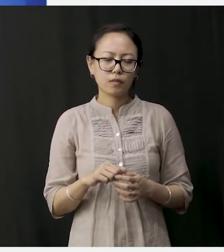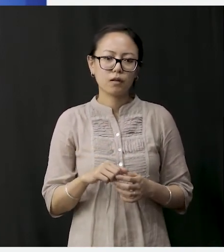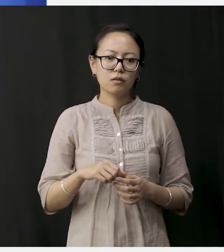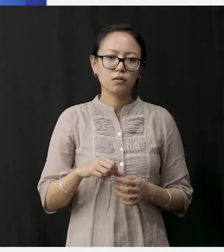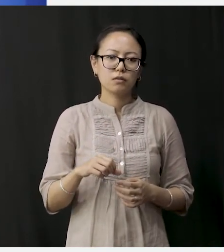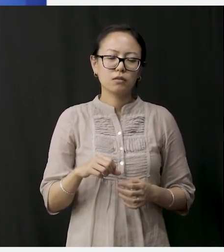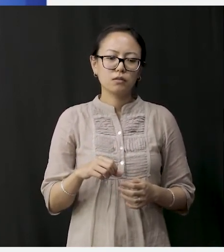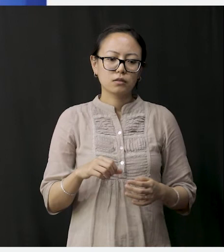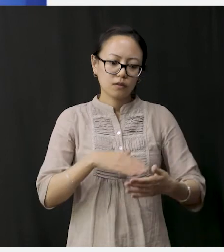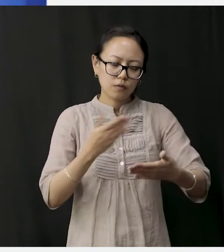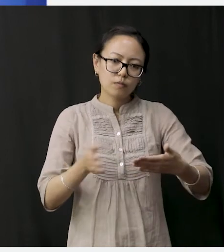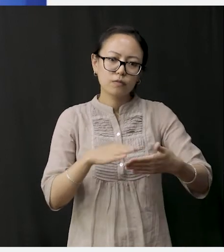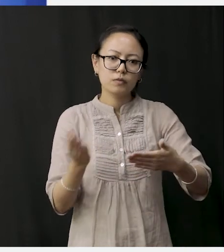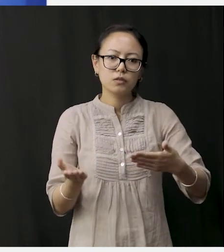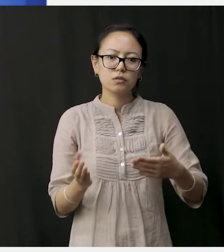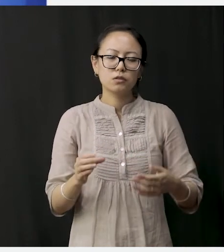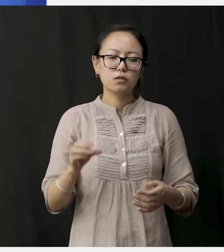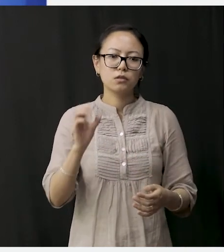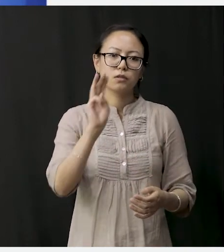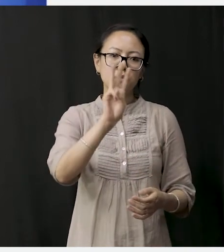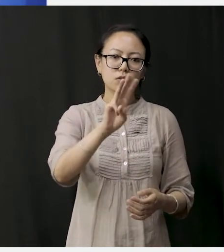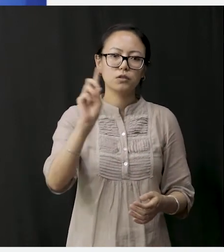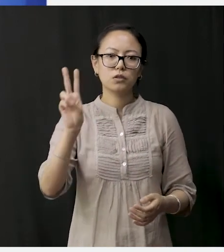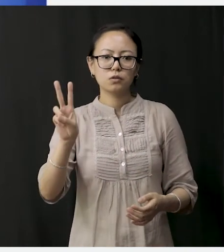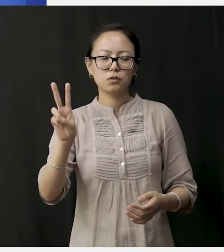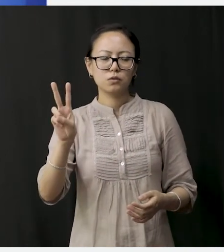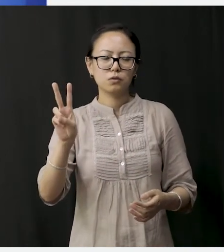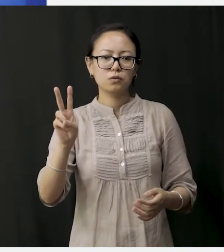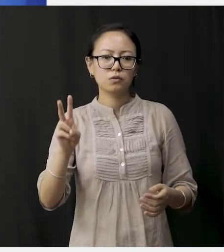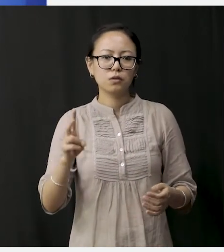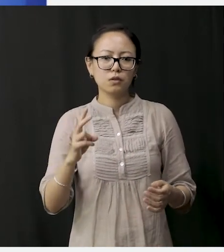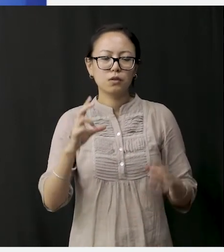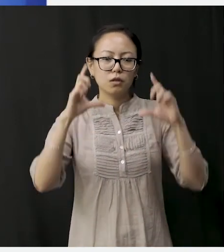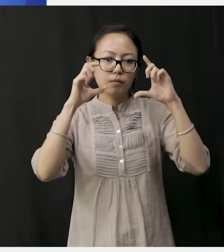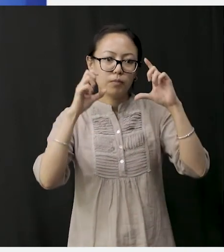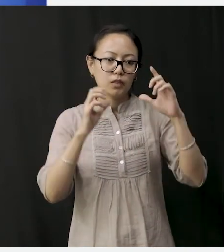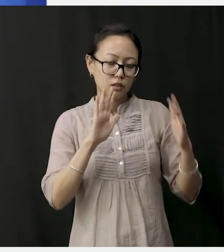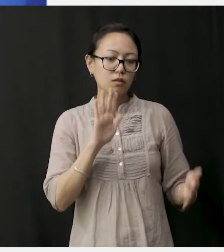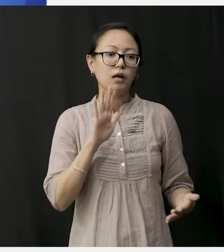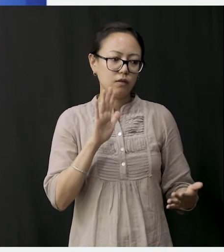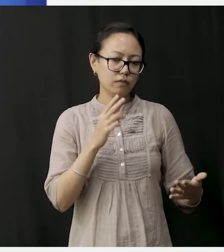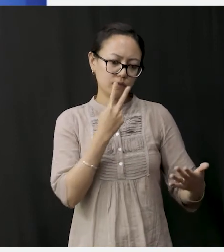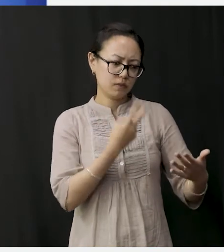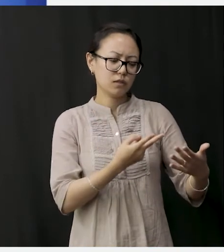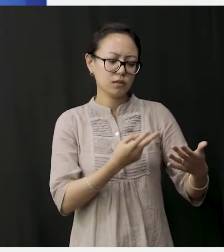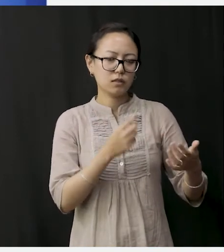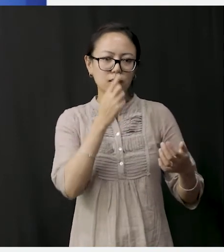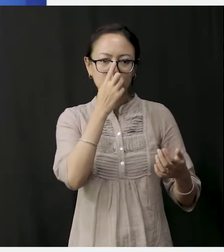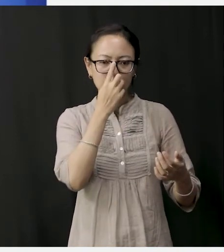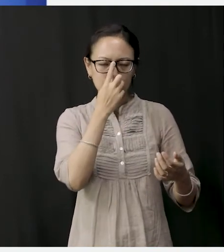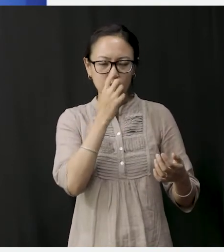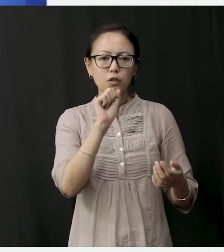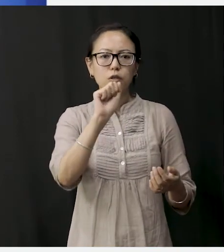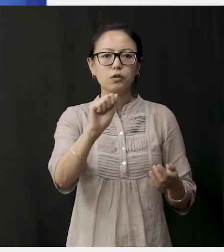number 32. Okay, in page number 32 there are images. Okay, there are images. You have your textbook